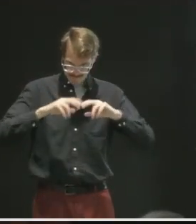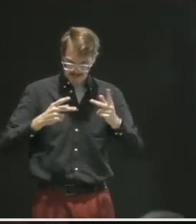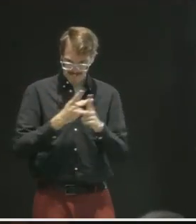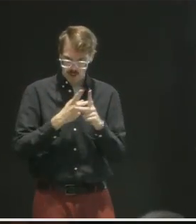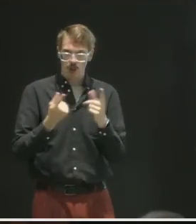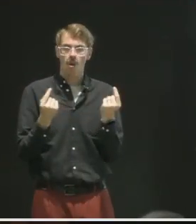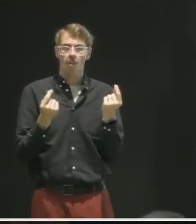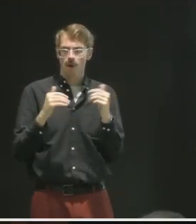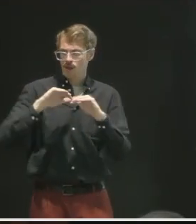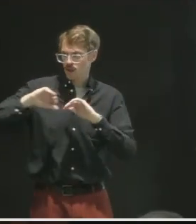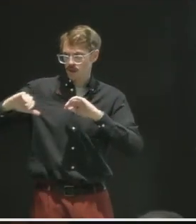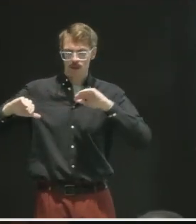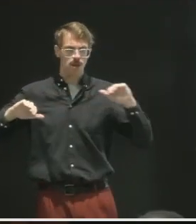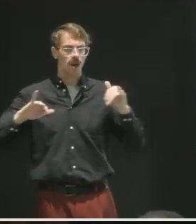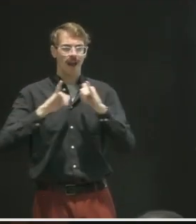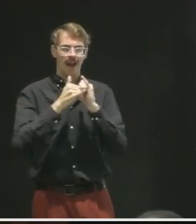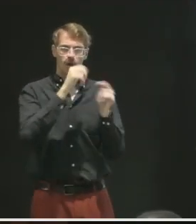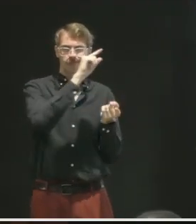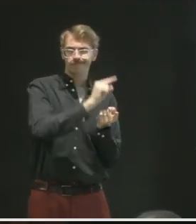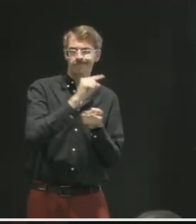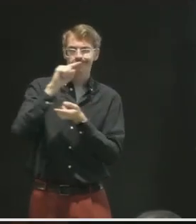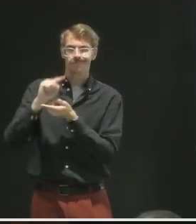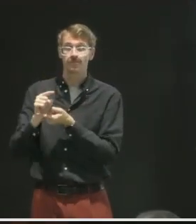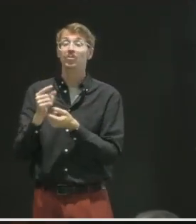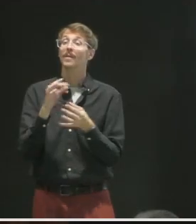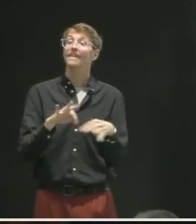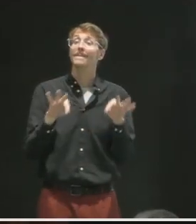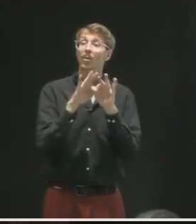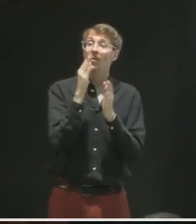the guideline, are a series of practical checklists